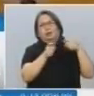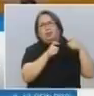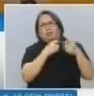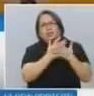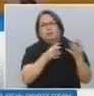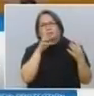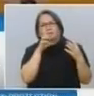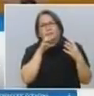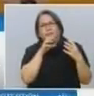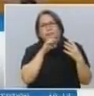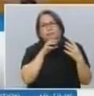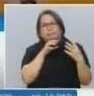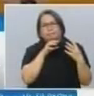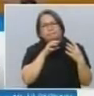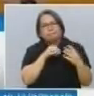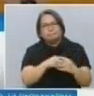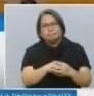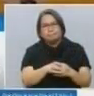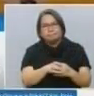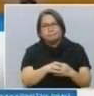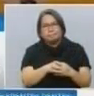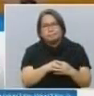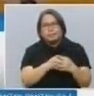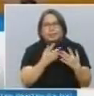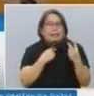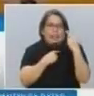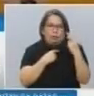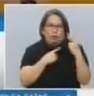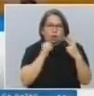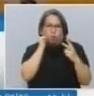a well-entrained duopoly.